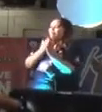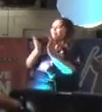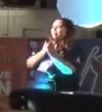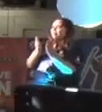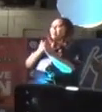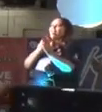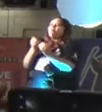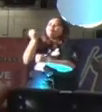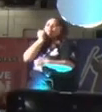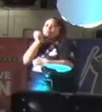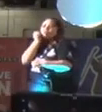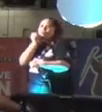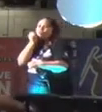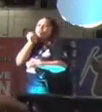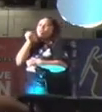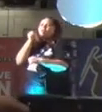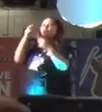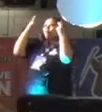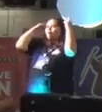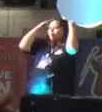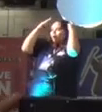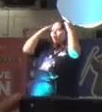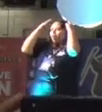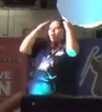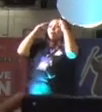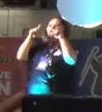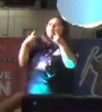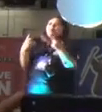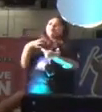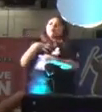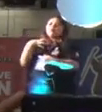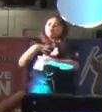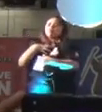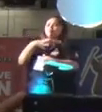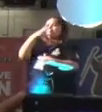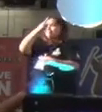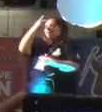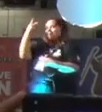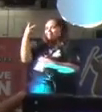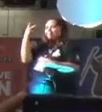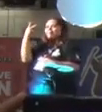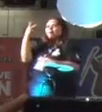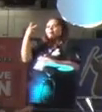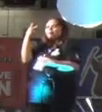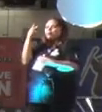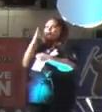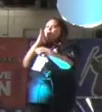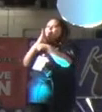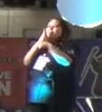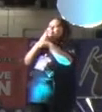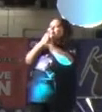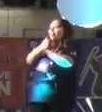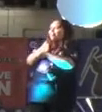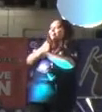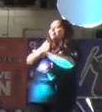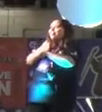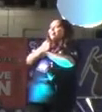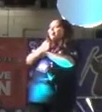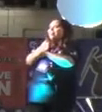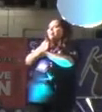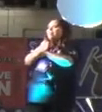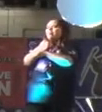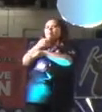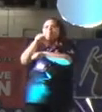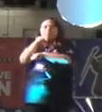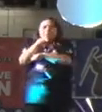papers, but this is a way for people to enter into a very misunderstood condition and experience